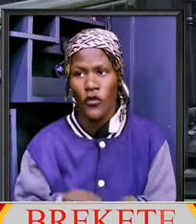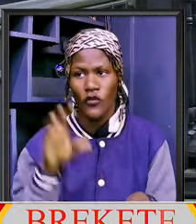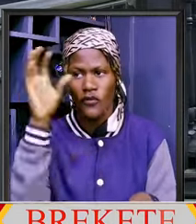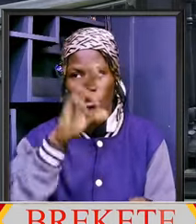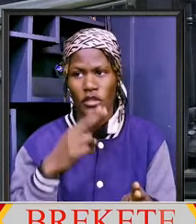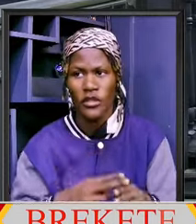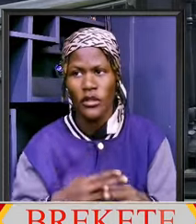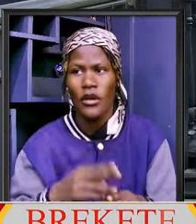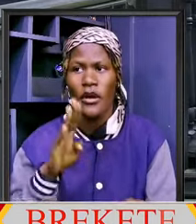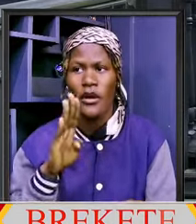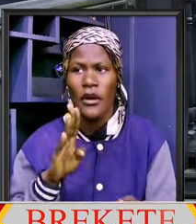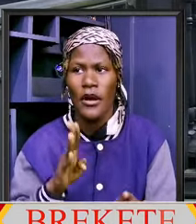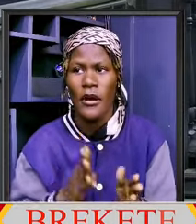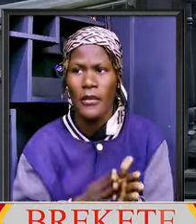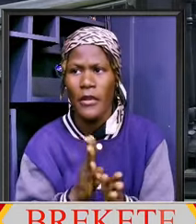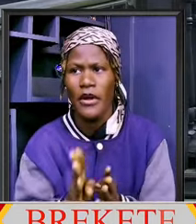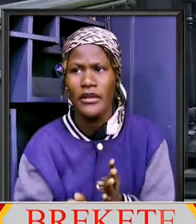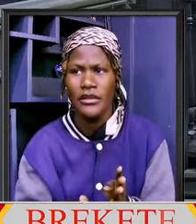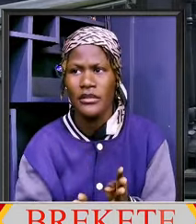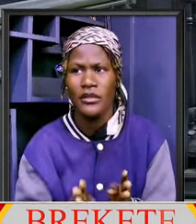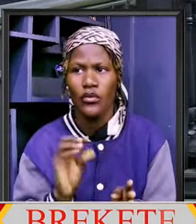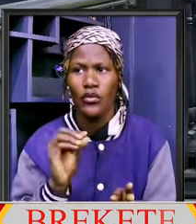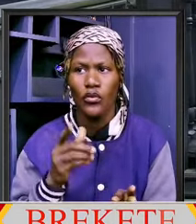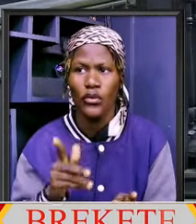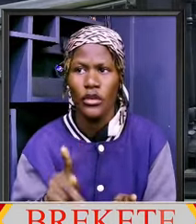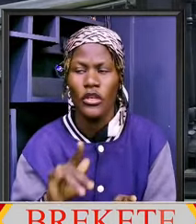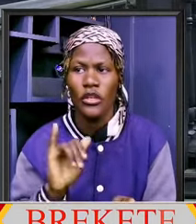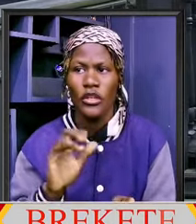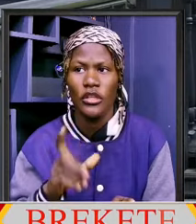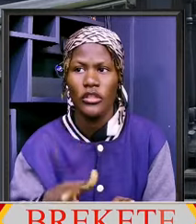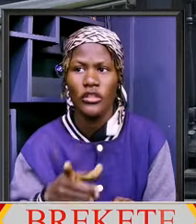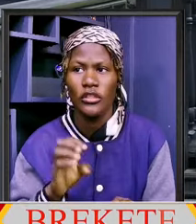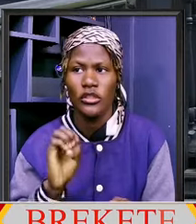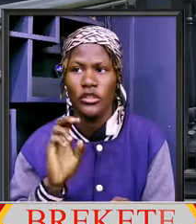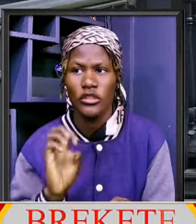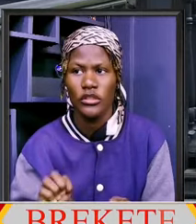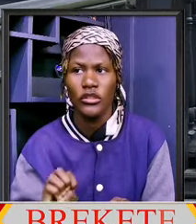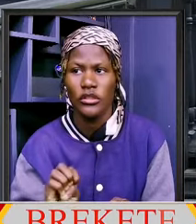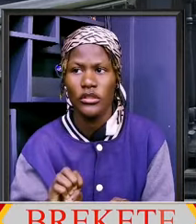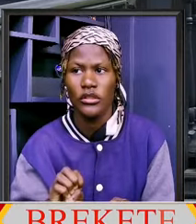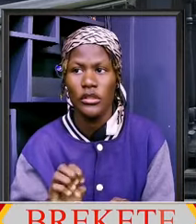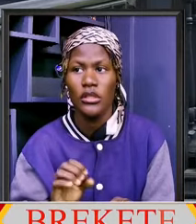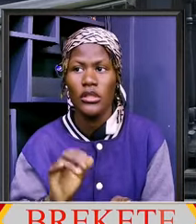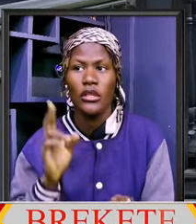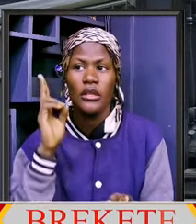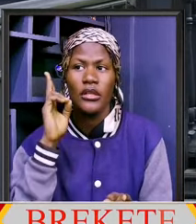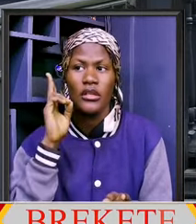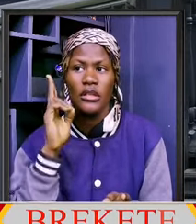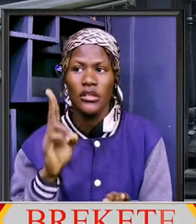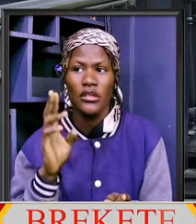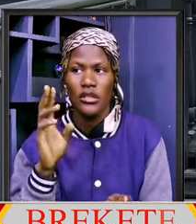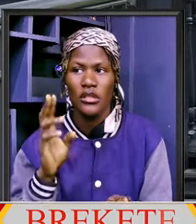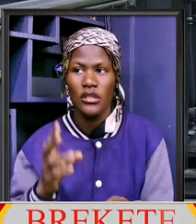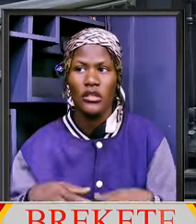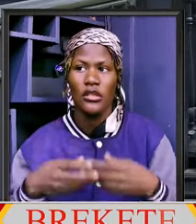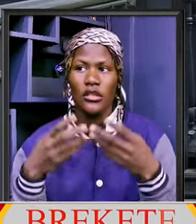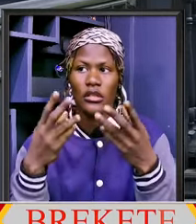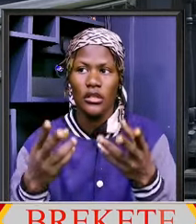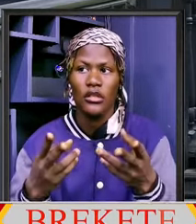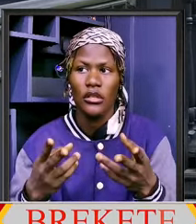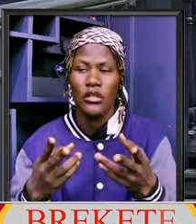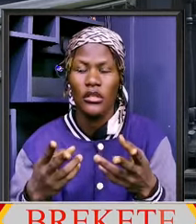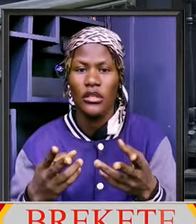Okeje, we are together. Mm-hmm. But today, Abuja, this is my eye. He gave 200,000 to operate.